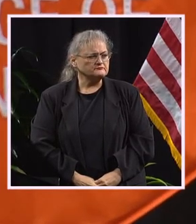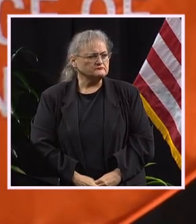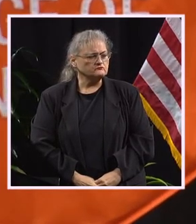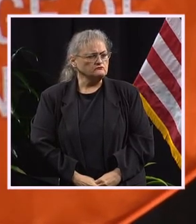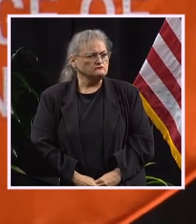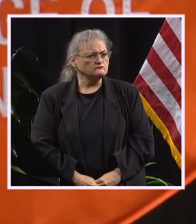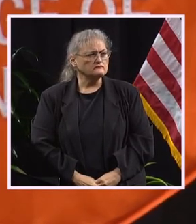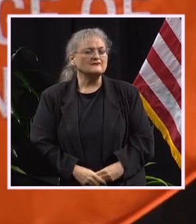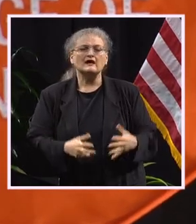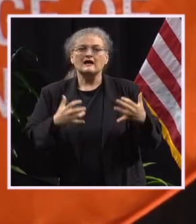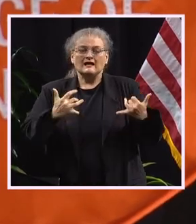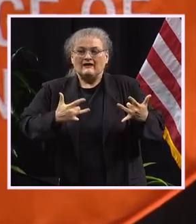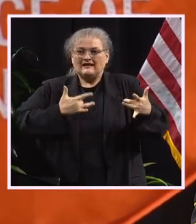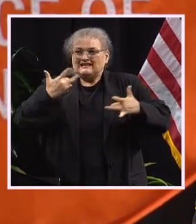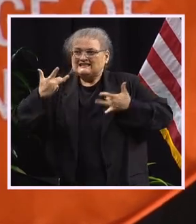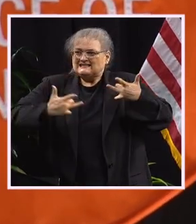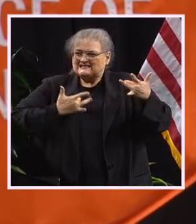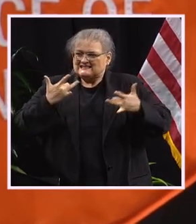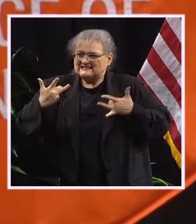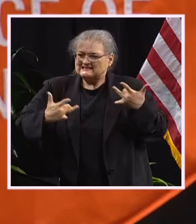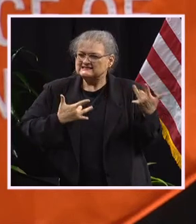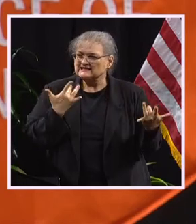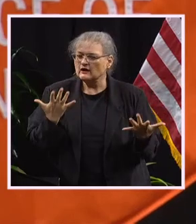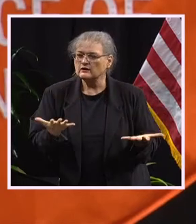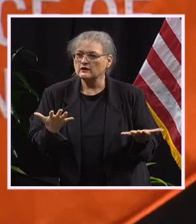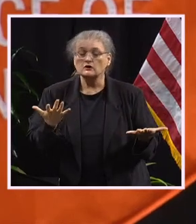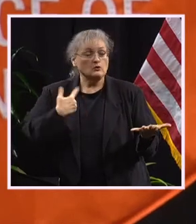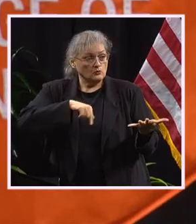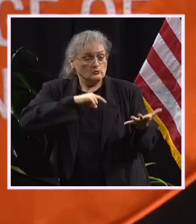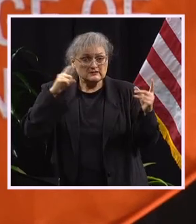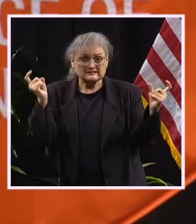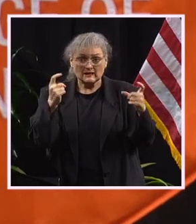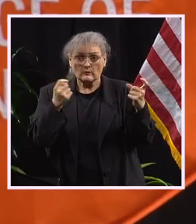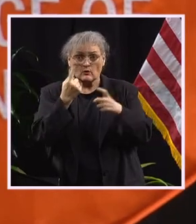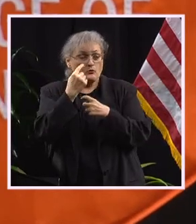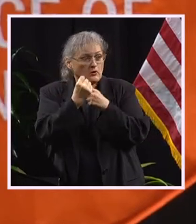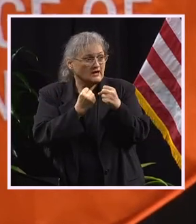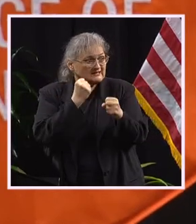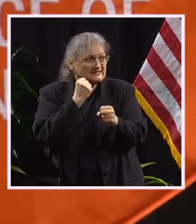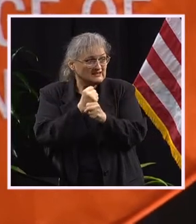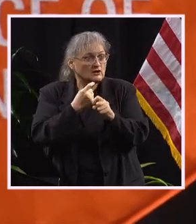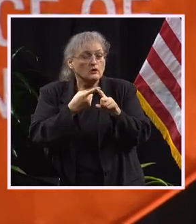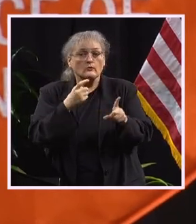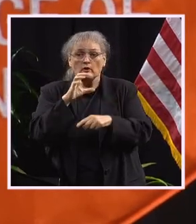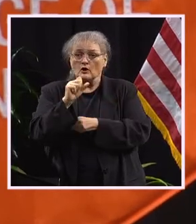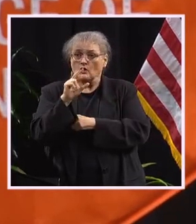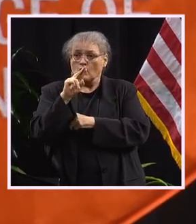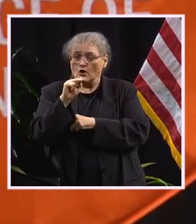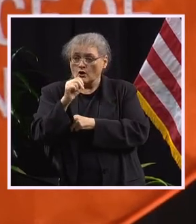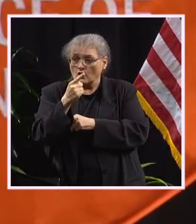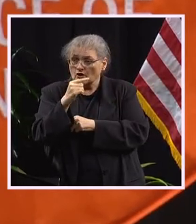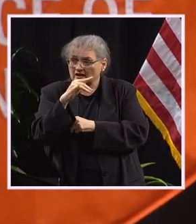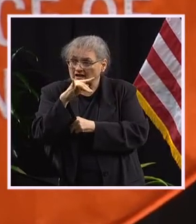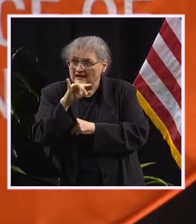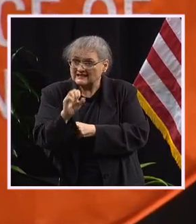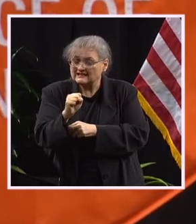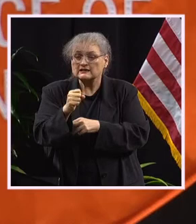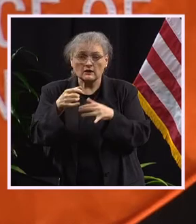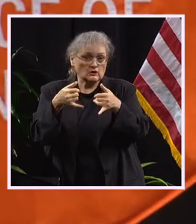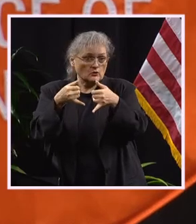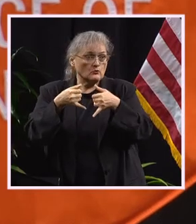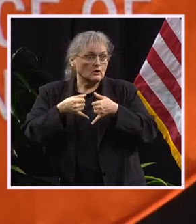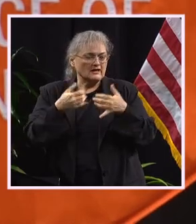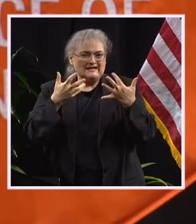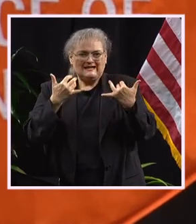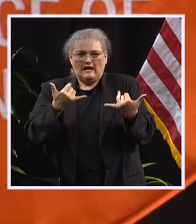So it's an exciting year to be a Roadrunner. We did celebrate 1 year as a Carnegie R1 university, the designation that places us